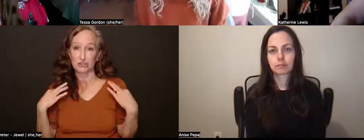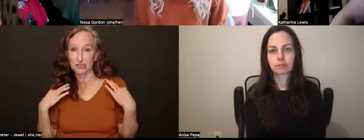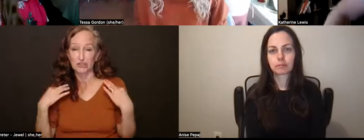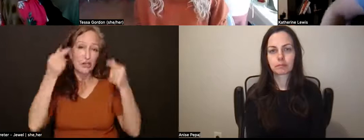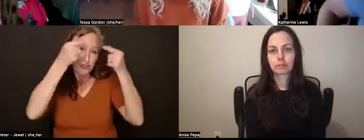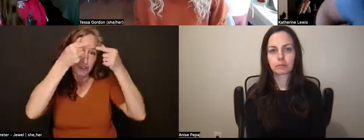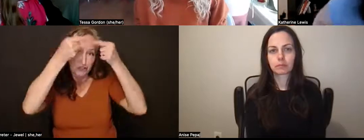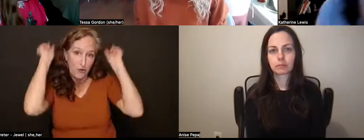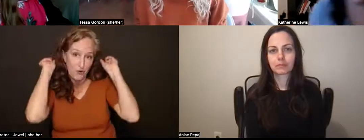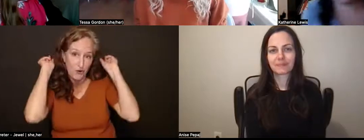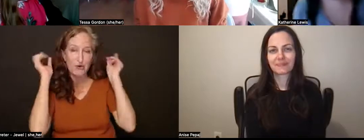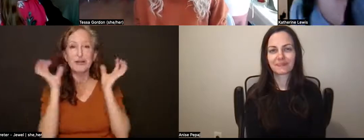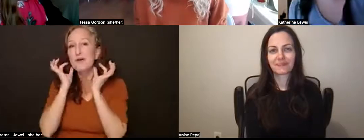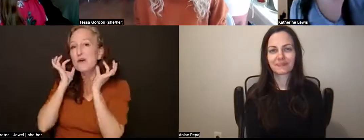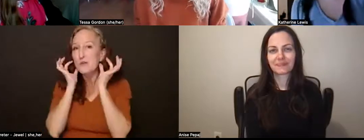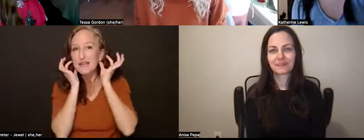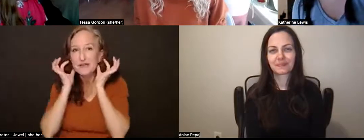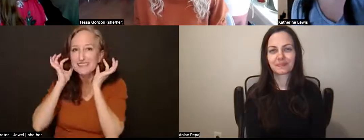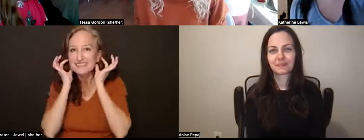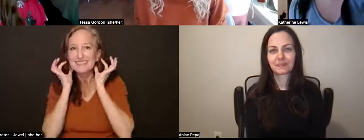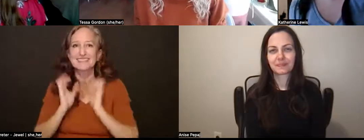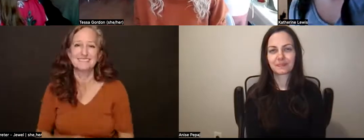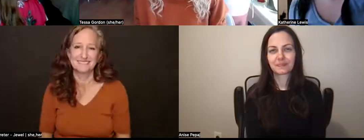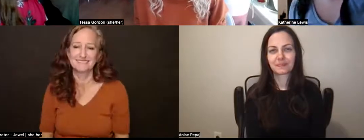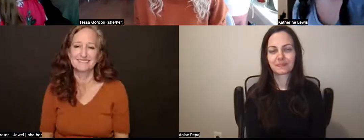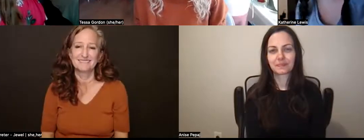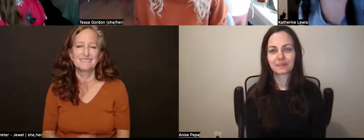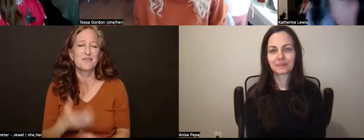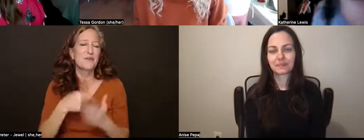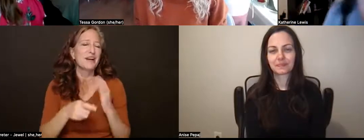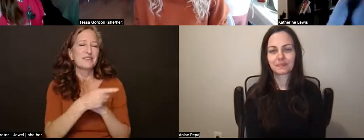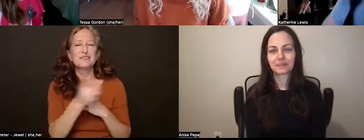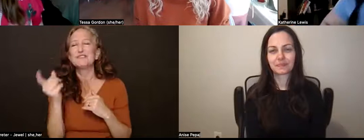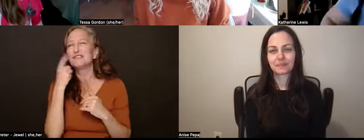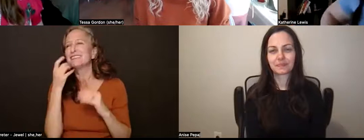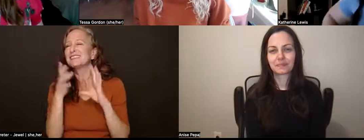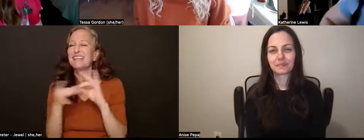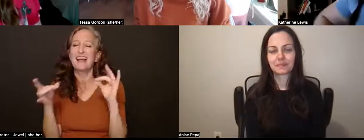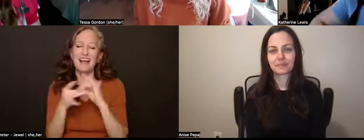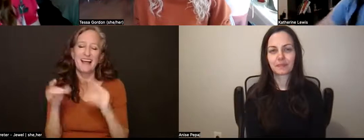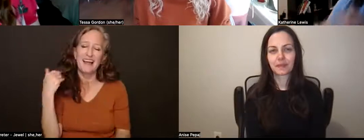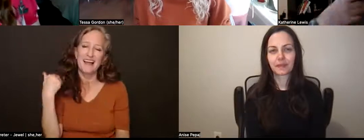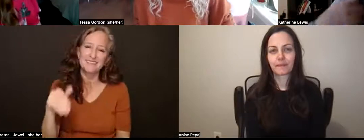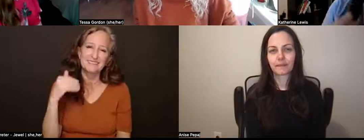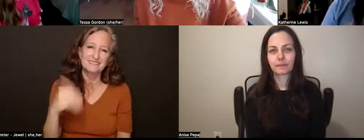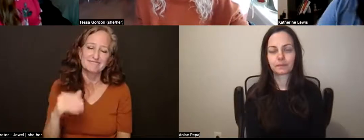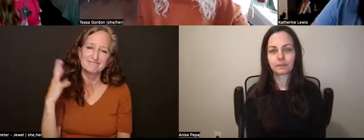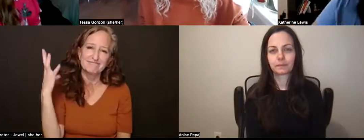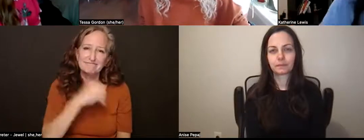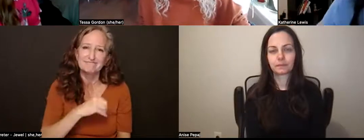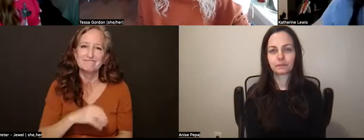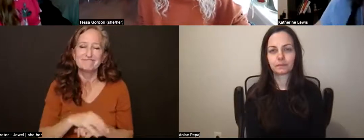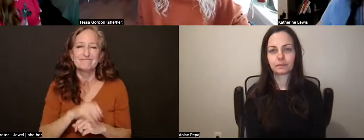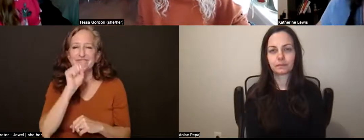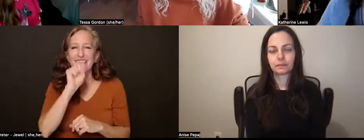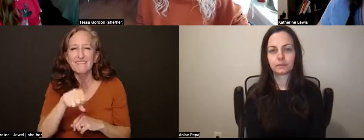fade, hoop earrings. I love what everybody is saying. And I really feel so inspired